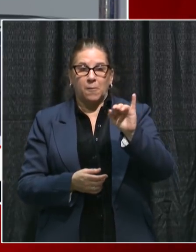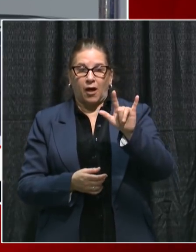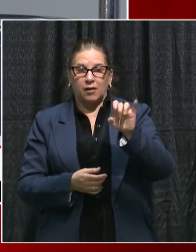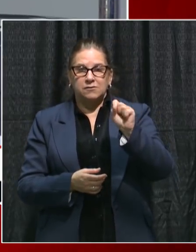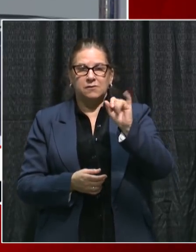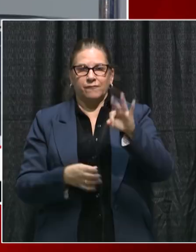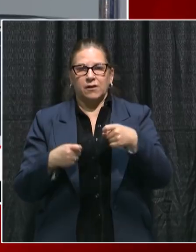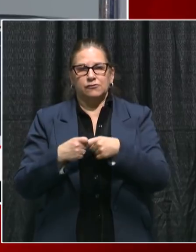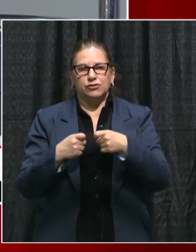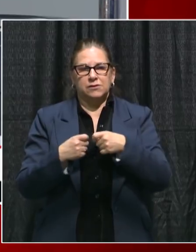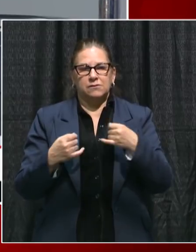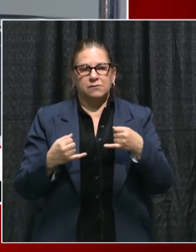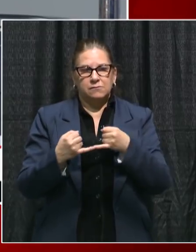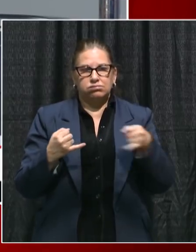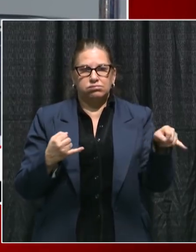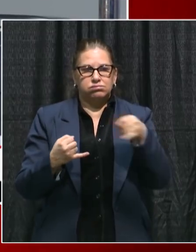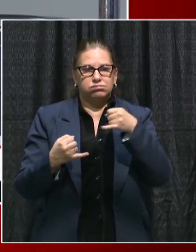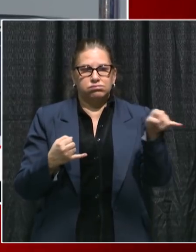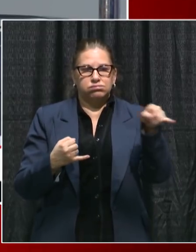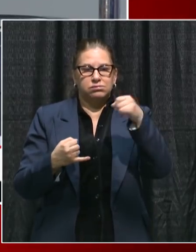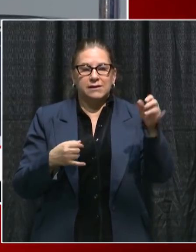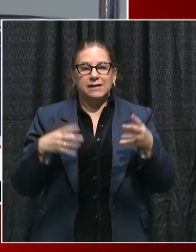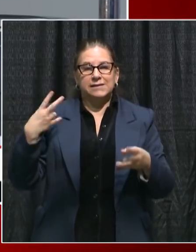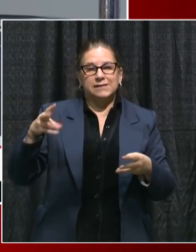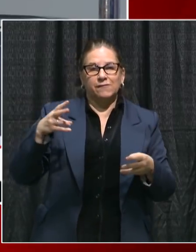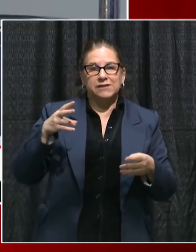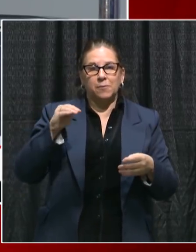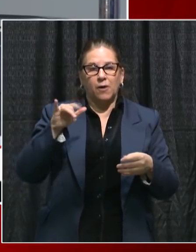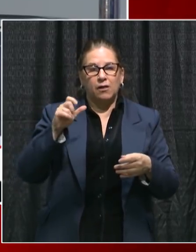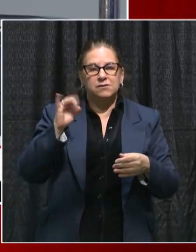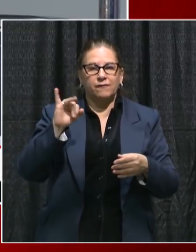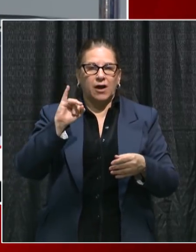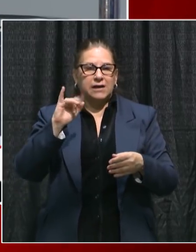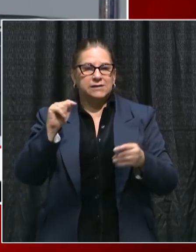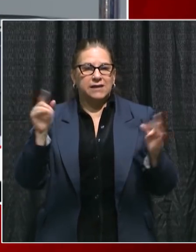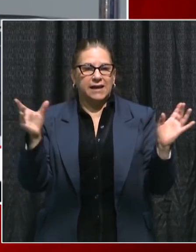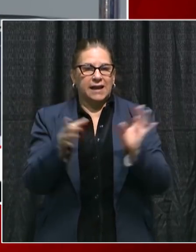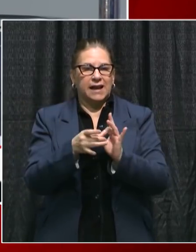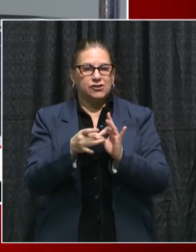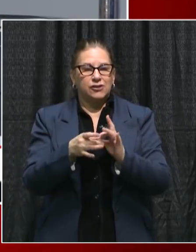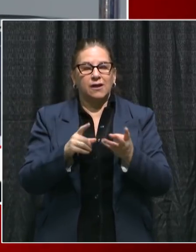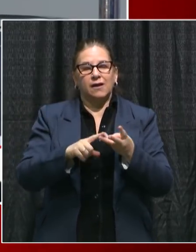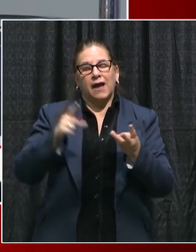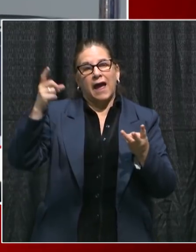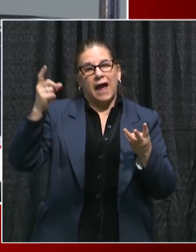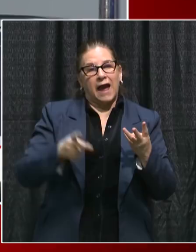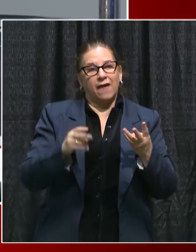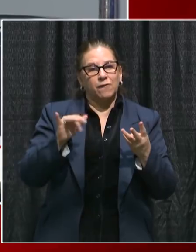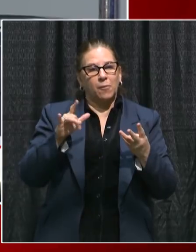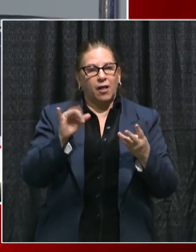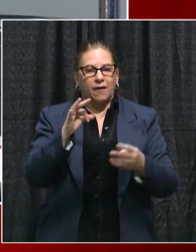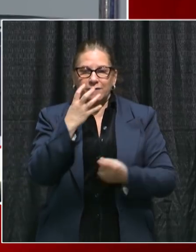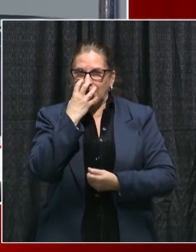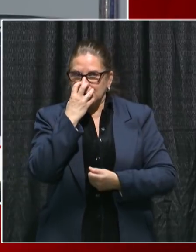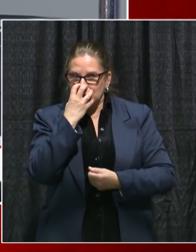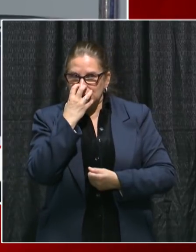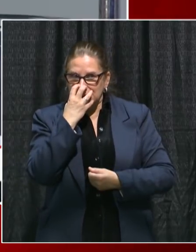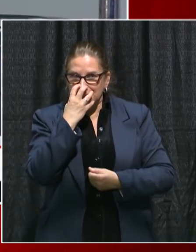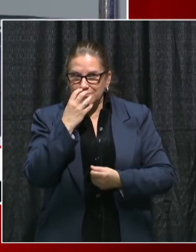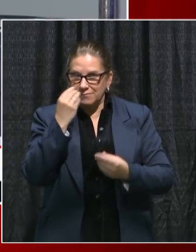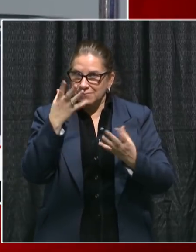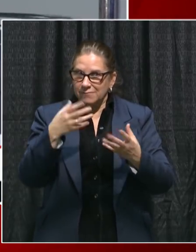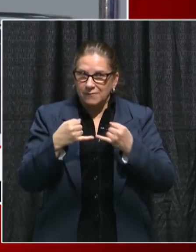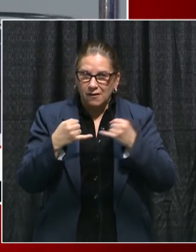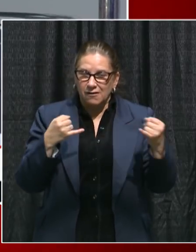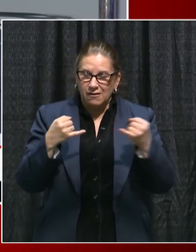17 miles of IT connection, and you've got about a half a mile of these oxygen pipes that are all running through. And I would just tell you, ma'am, that we could not have done this without